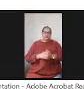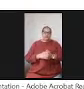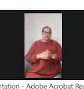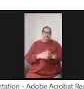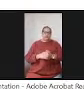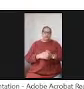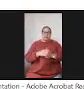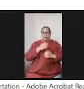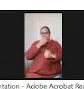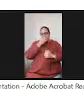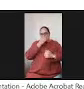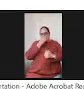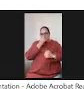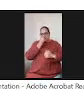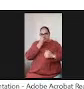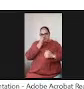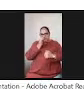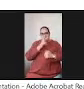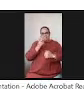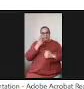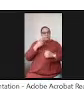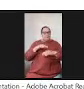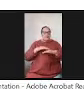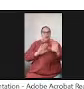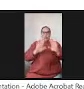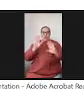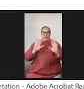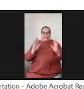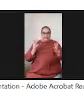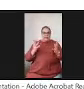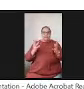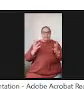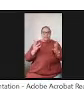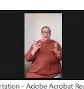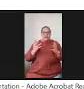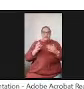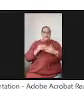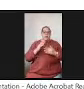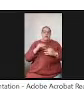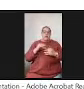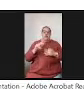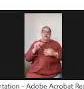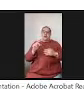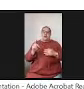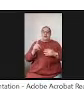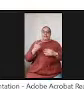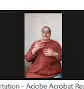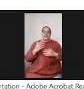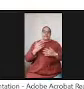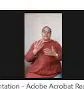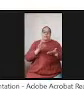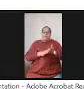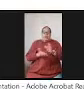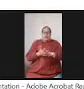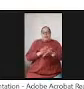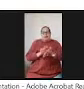Reiterated the fact. I do not see any further hands, and Member Bosman is packing his stuff.